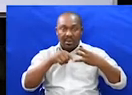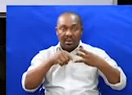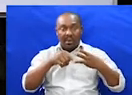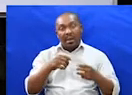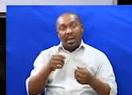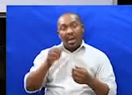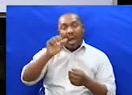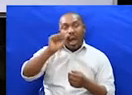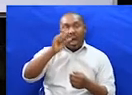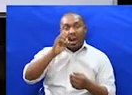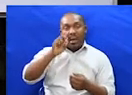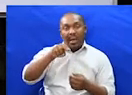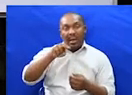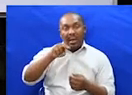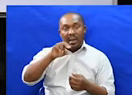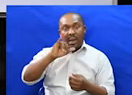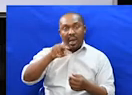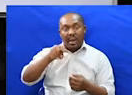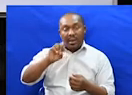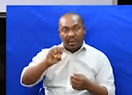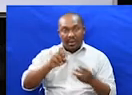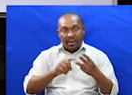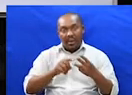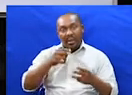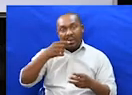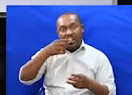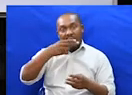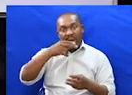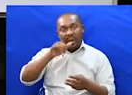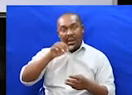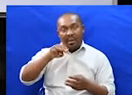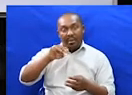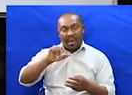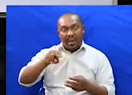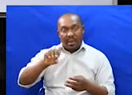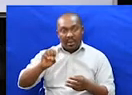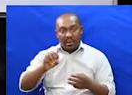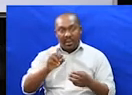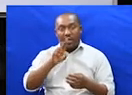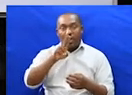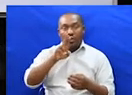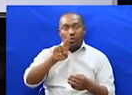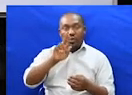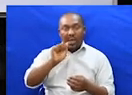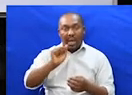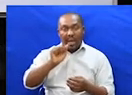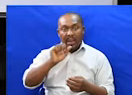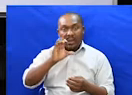adenine, thiamine, uracil, cytosine, and